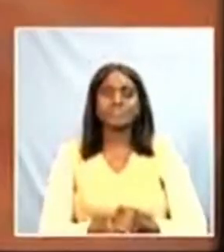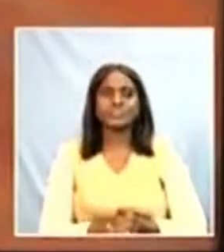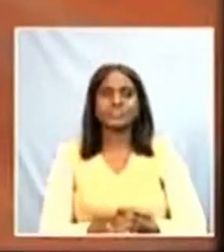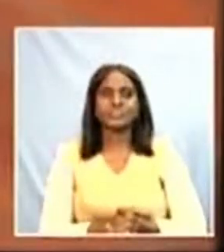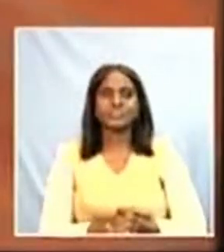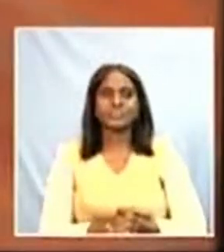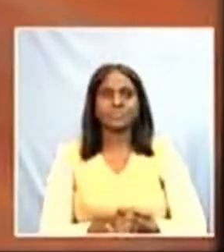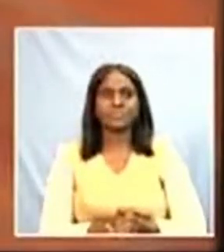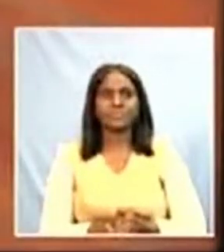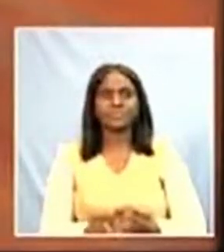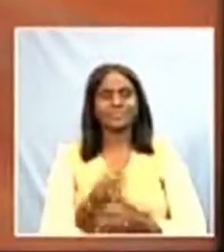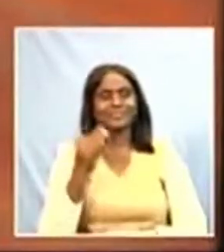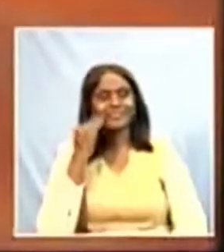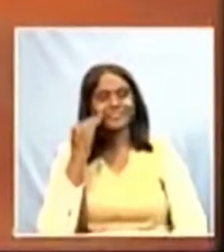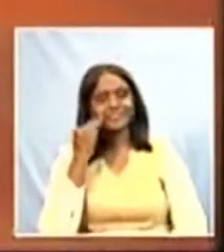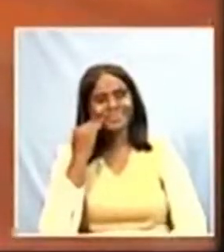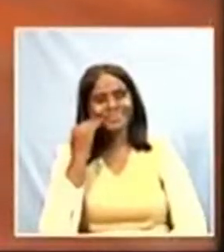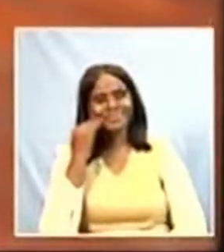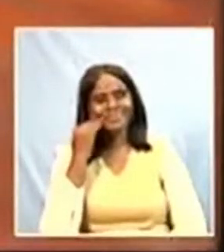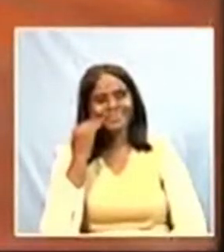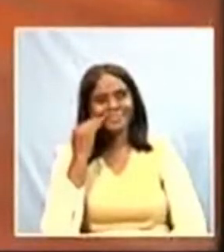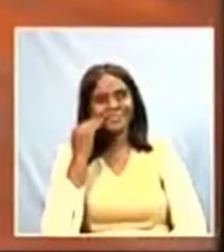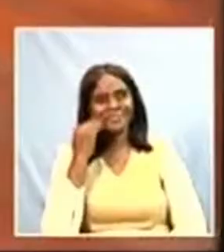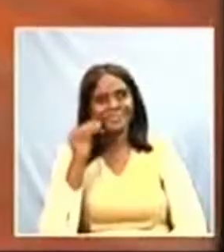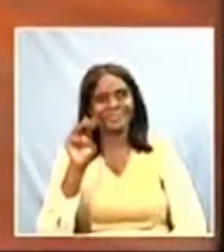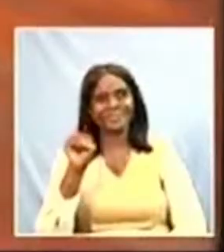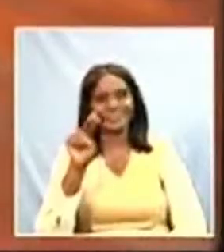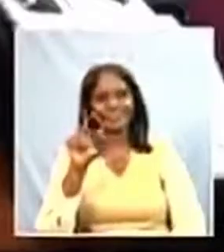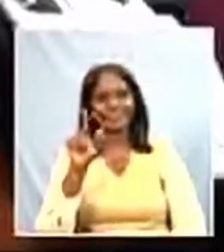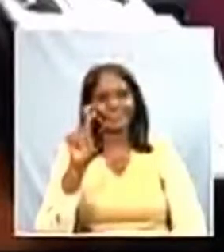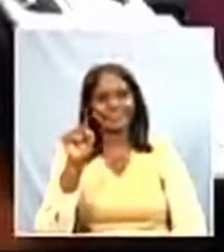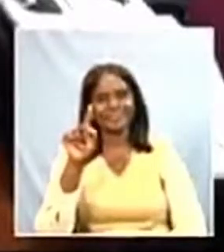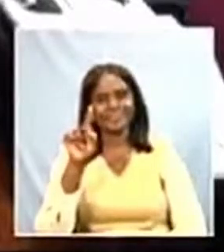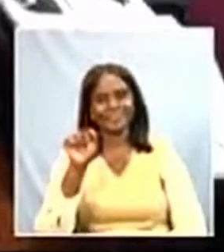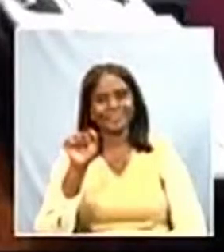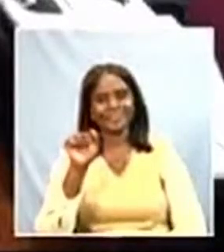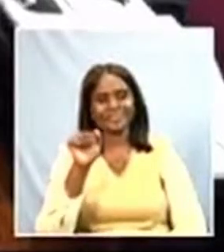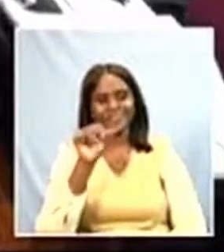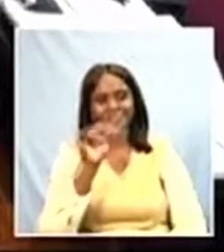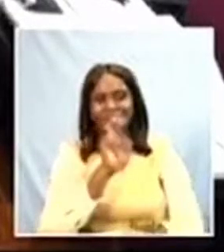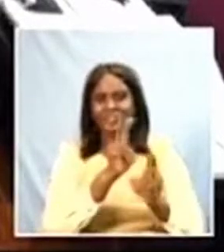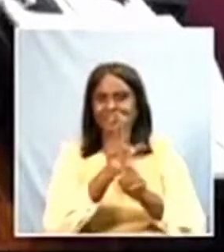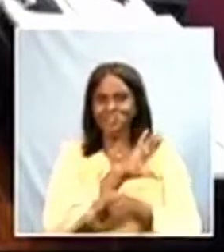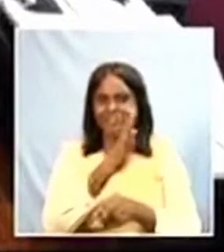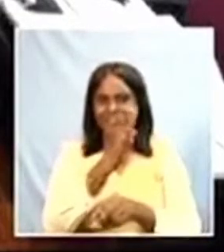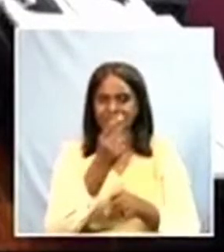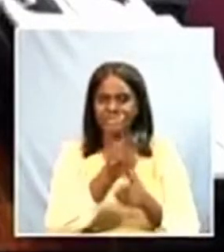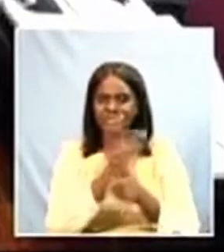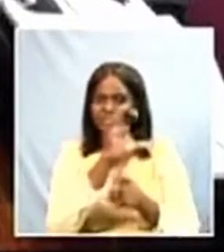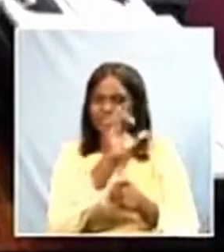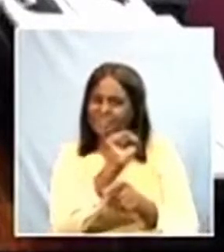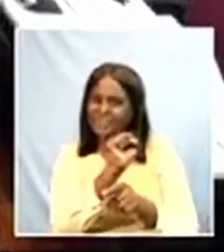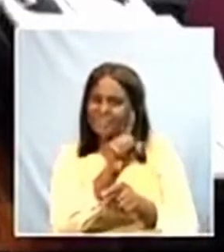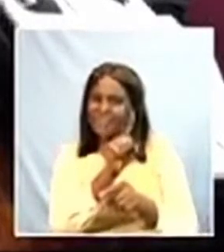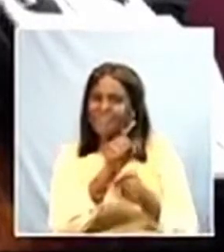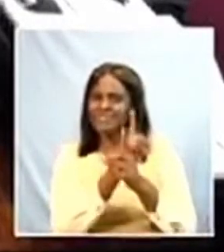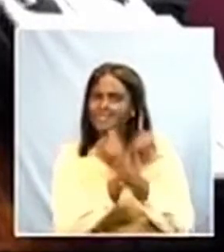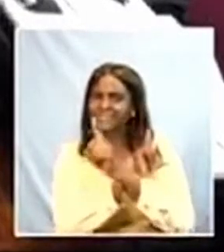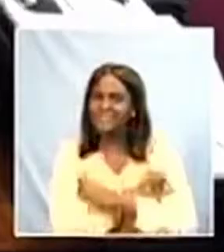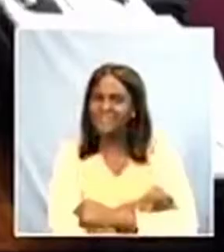Honorable Mulunda, it's sad. On the response from the Council Secretary, when you say you rented a bit,